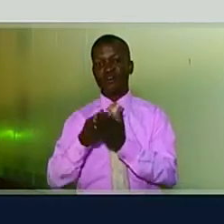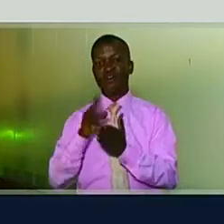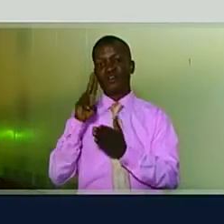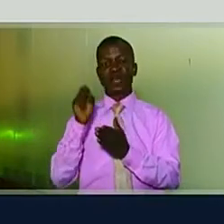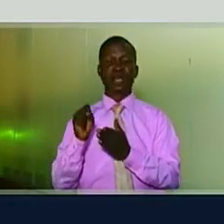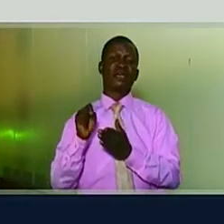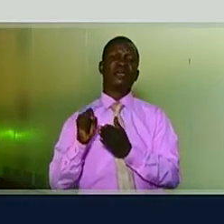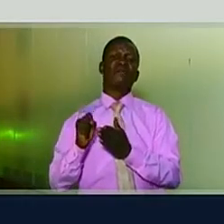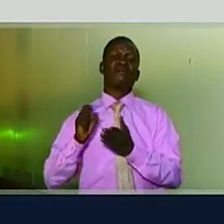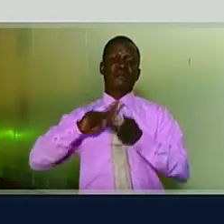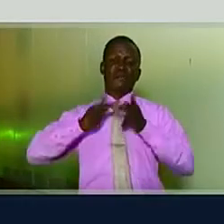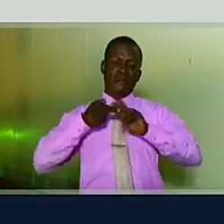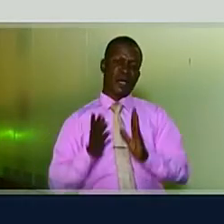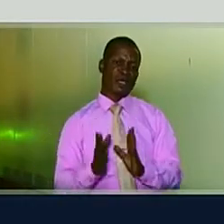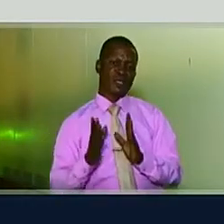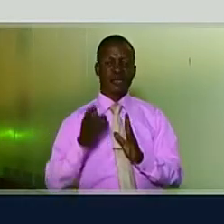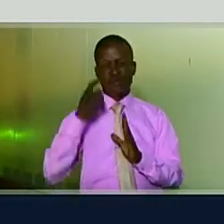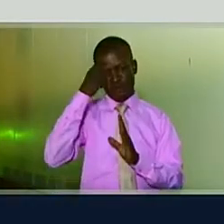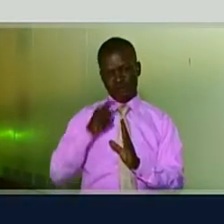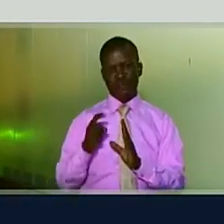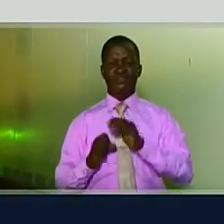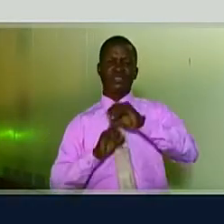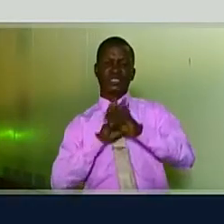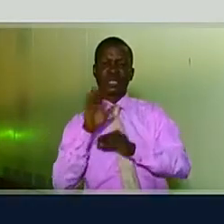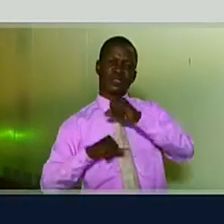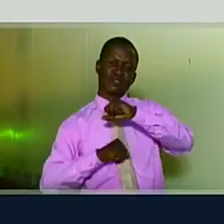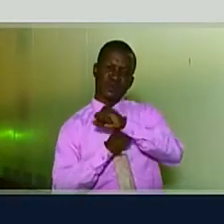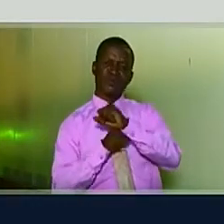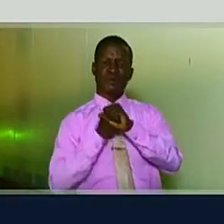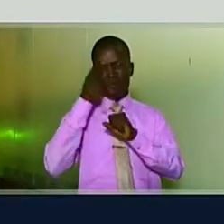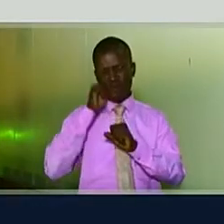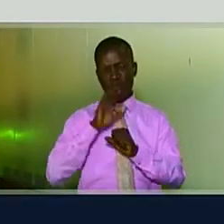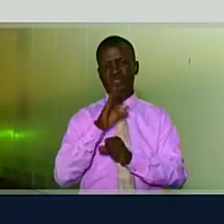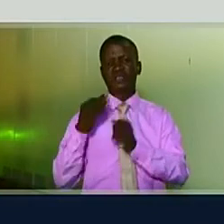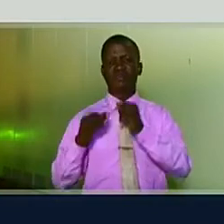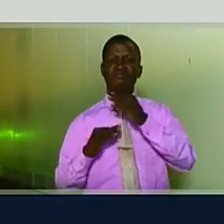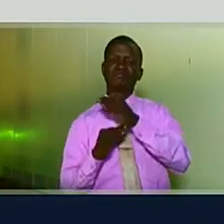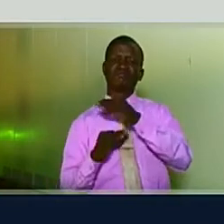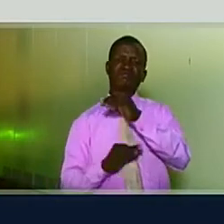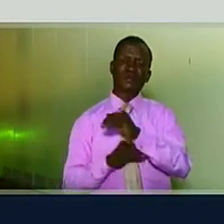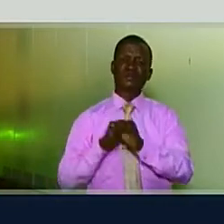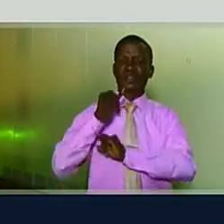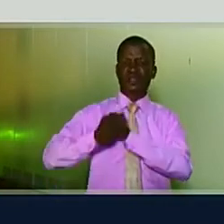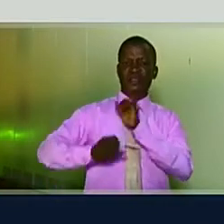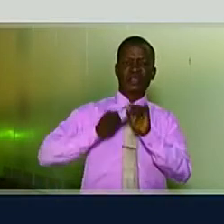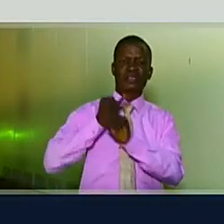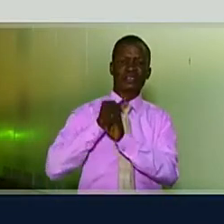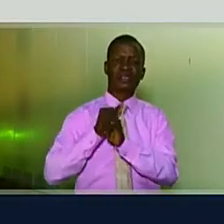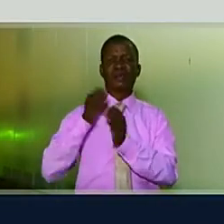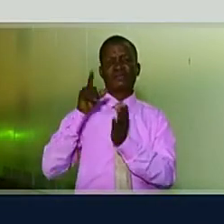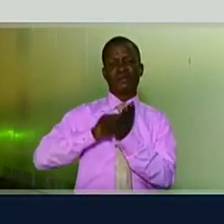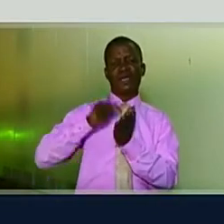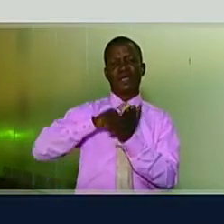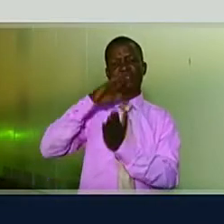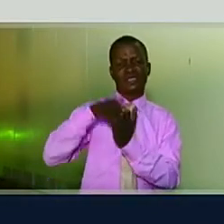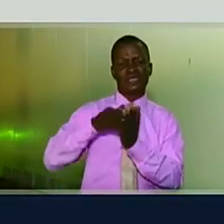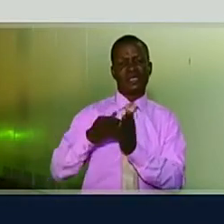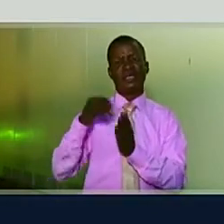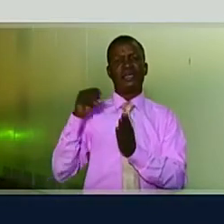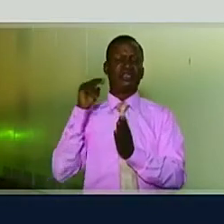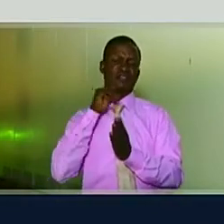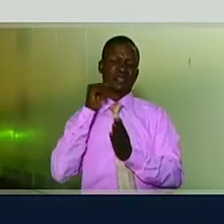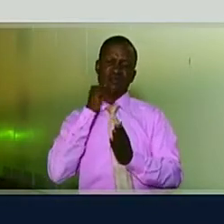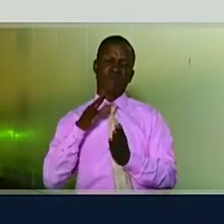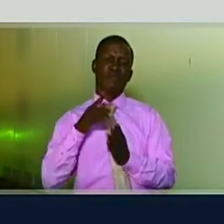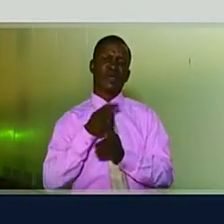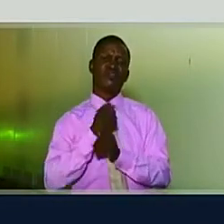the European Center for Electoral Support, the Albino Foundation, the International Press Center, the Nigerian Women Trust Fund,